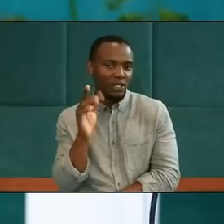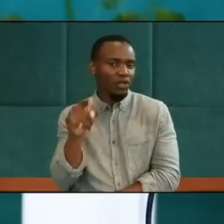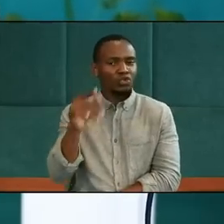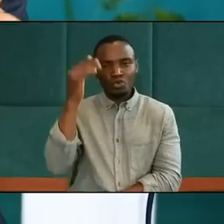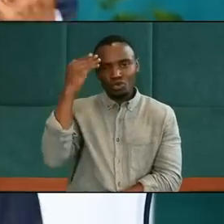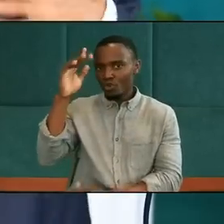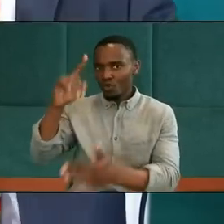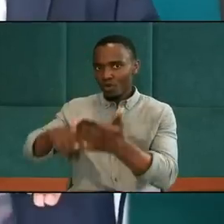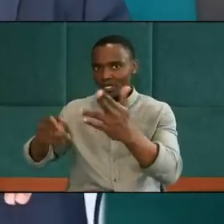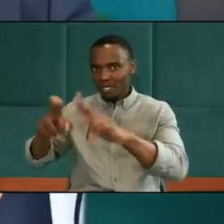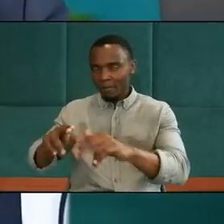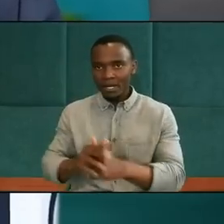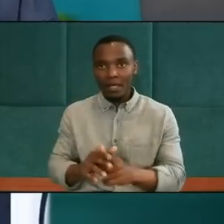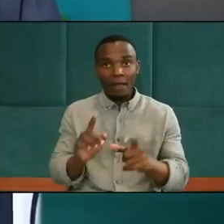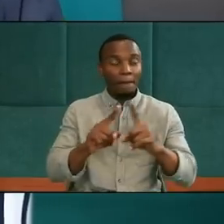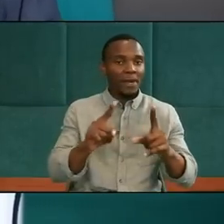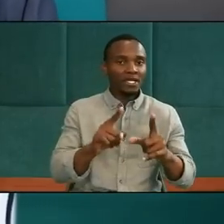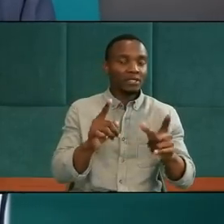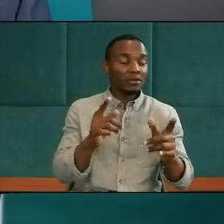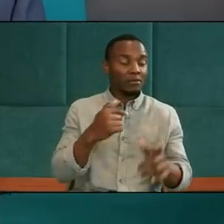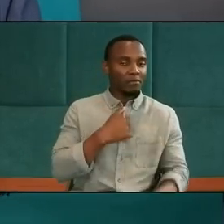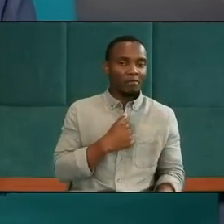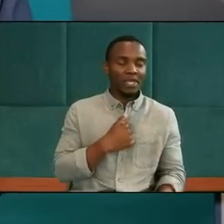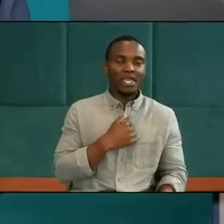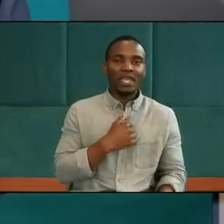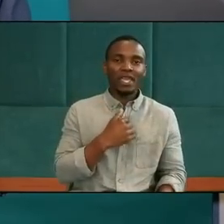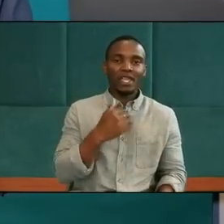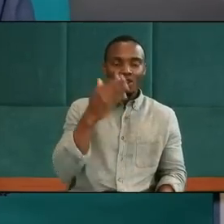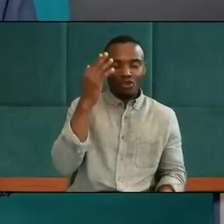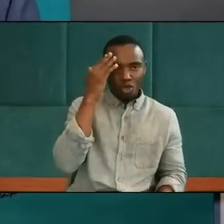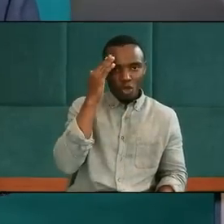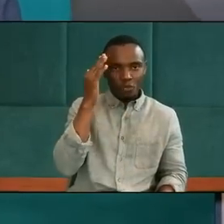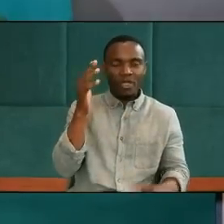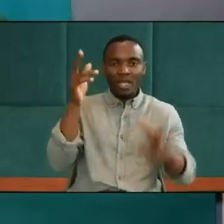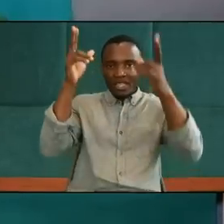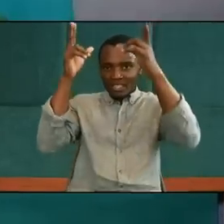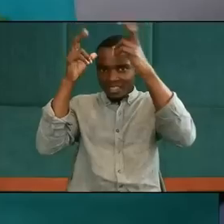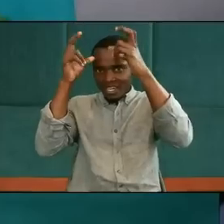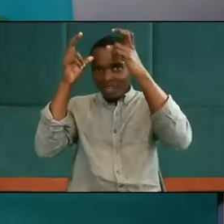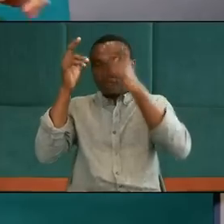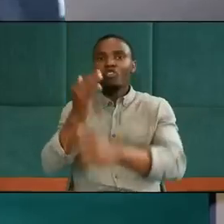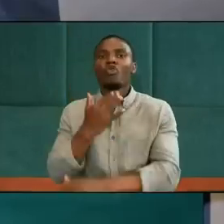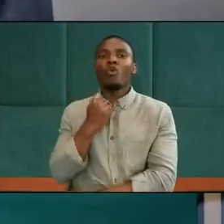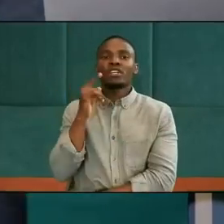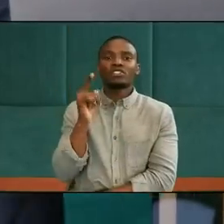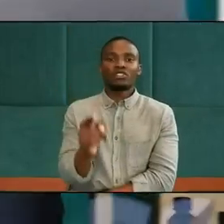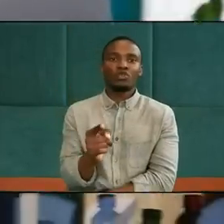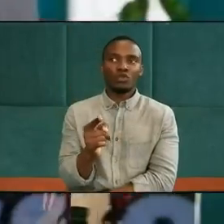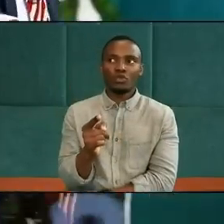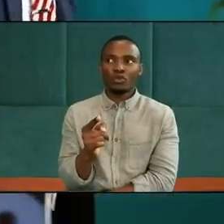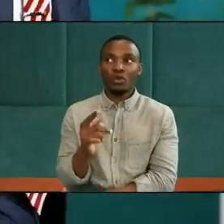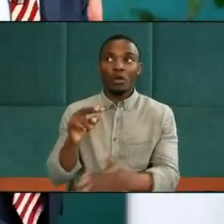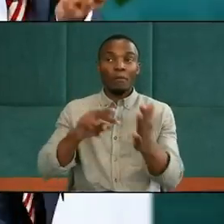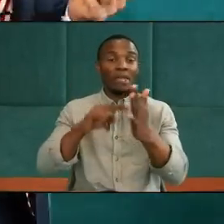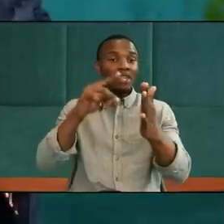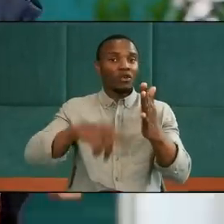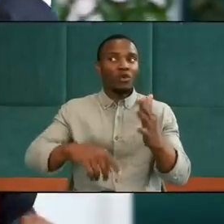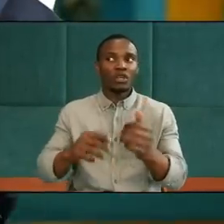know this, but I have intel on you. Satan has asked for you." In other words, there are,